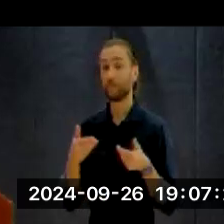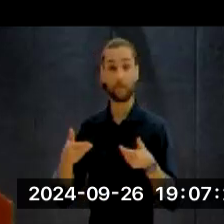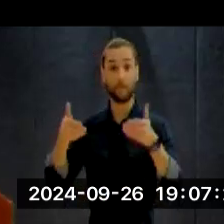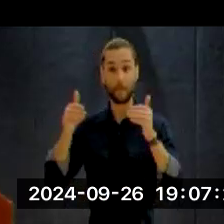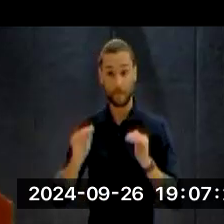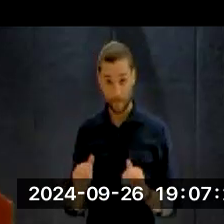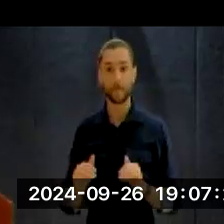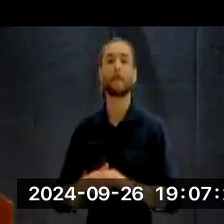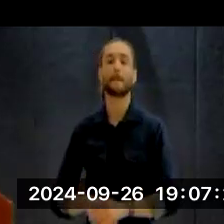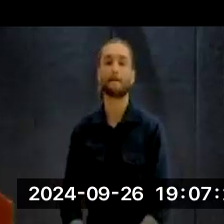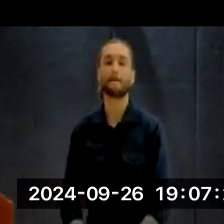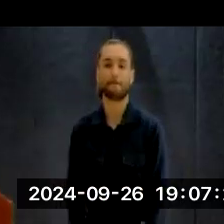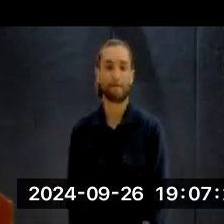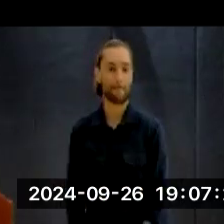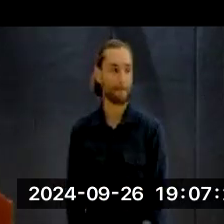else on Zoom?